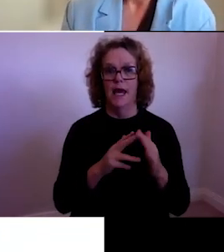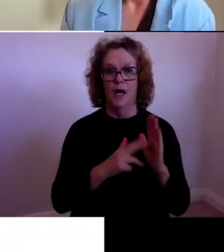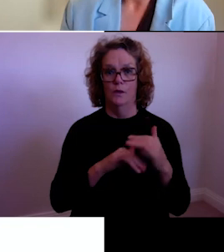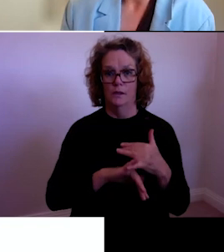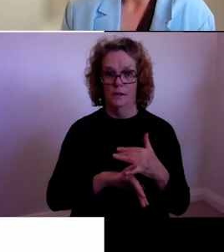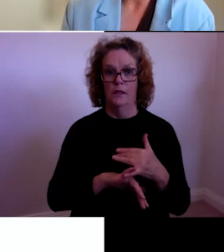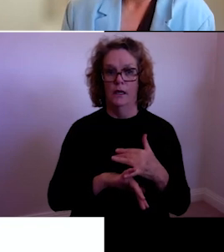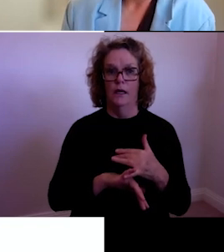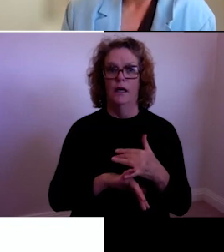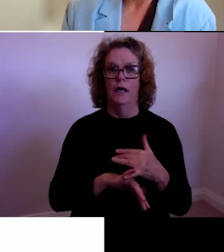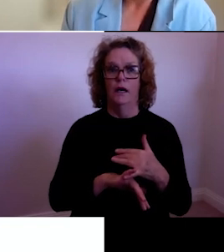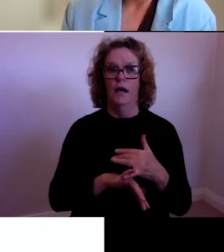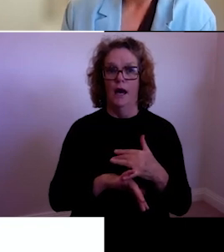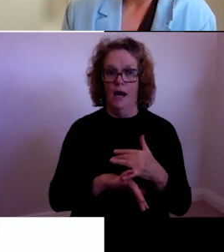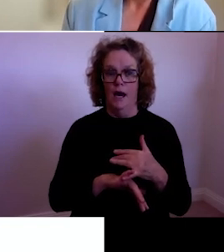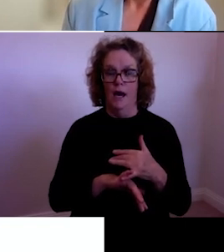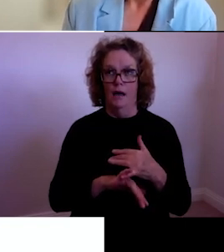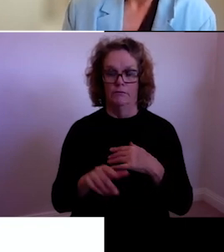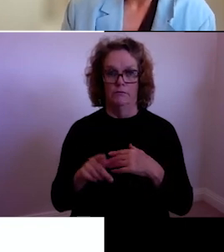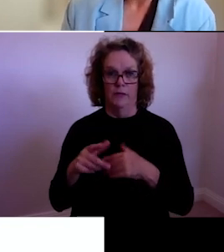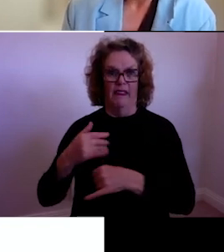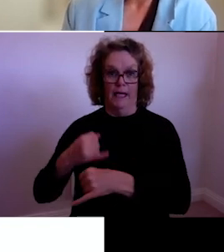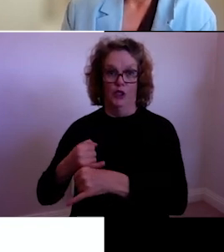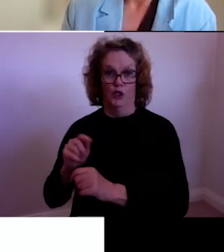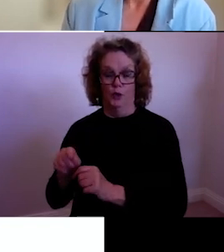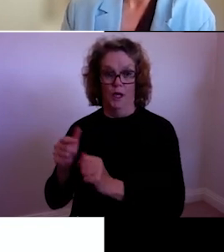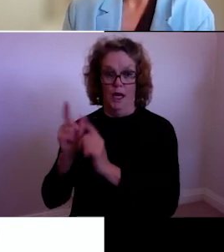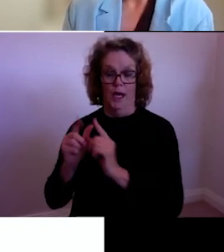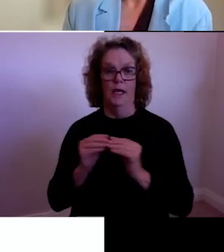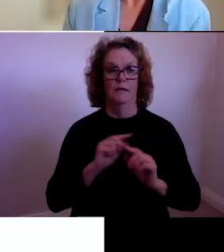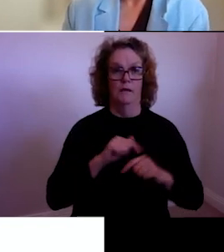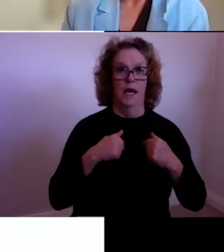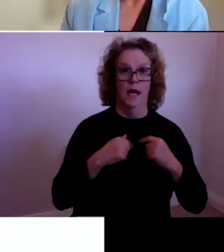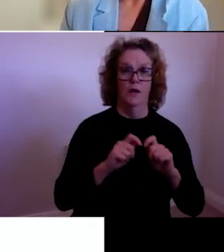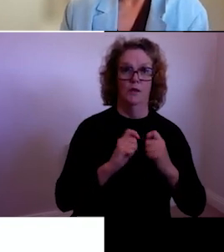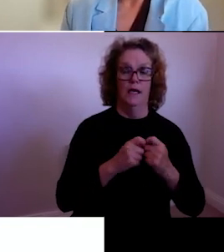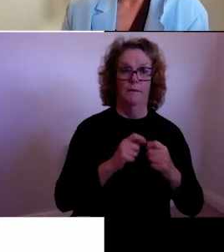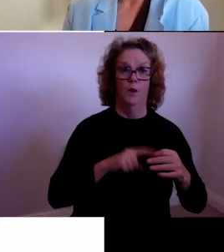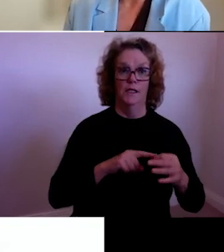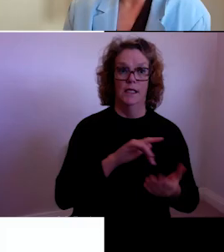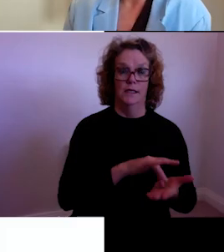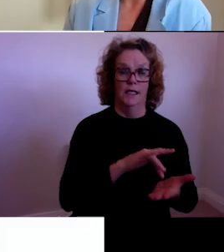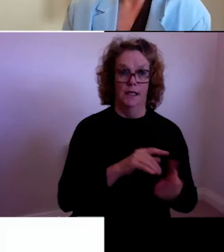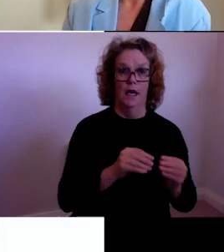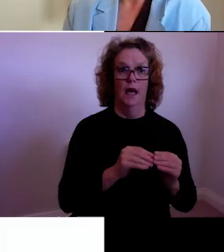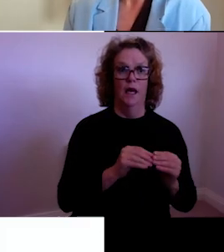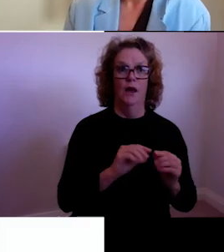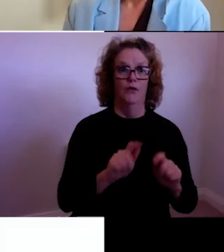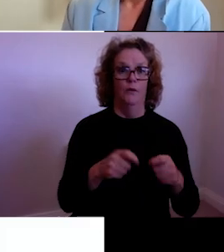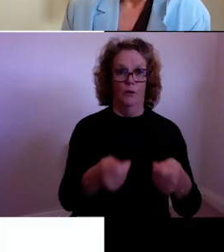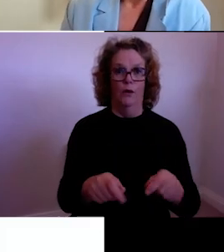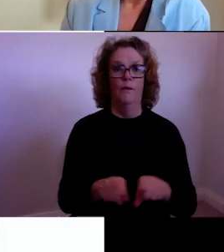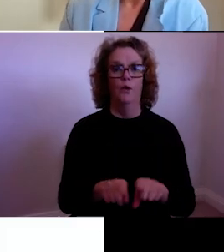Institute. Our team at the Queensland Centre also contributed to the report, along with Professor Julian